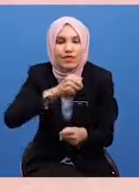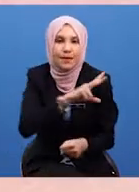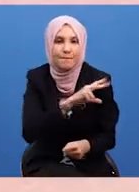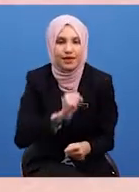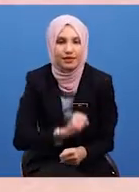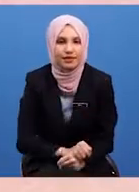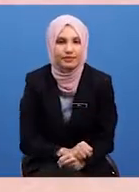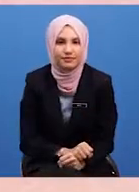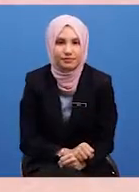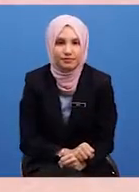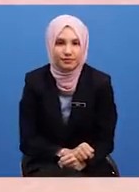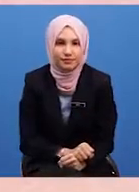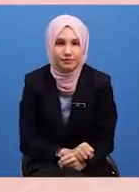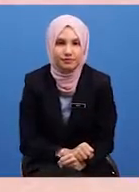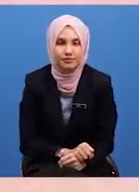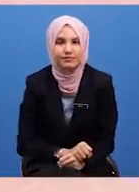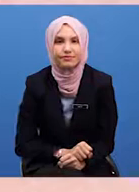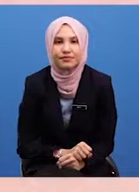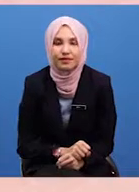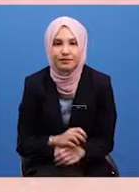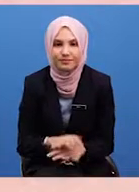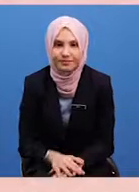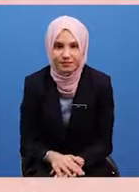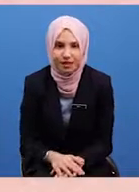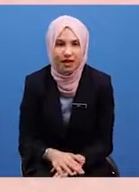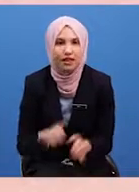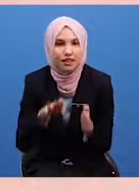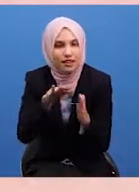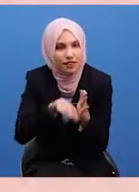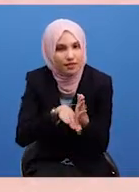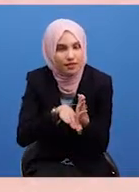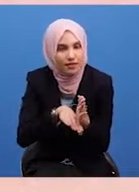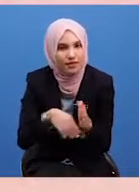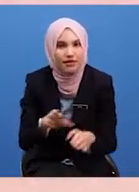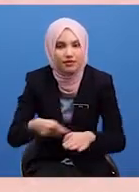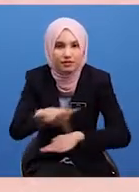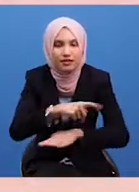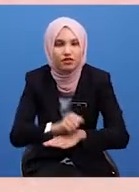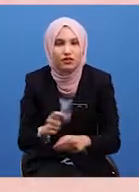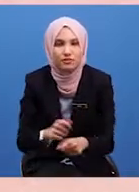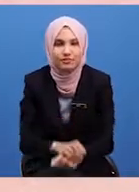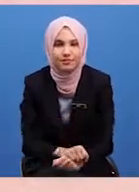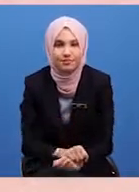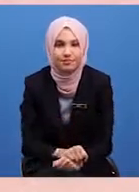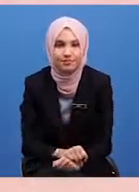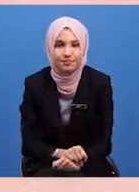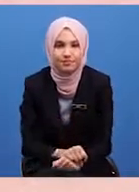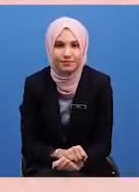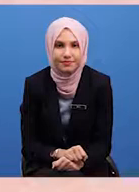of Joff. She even hopes that it could at least be a tie between them.